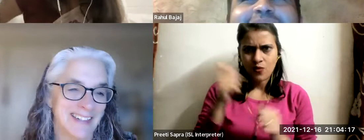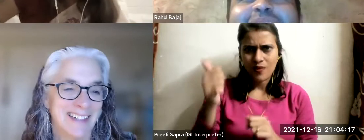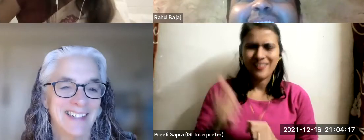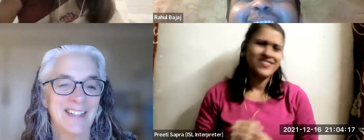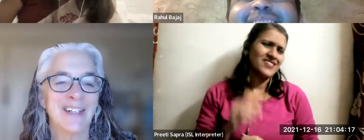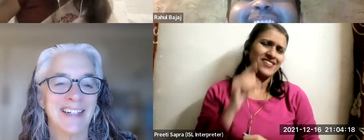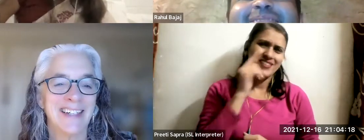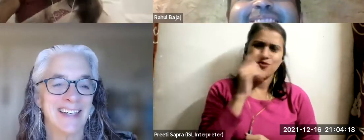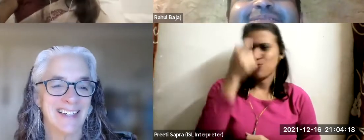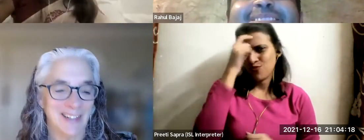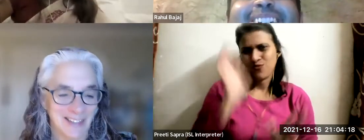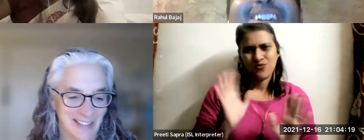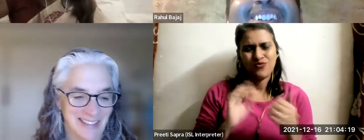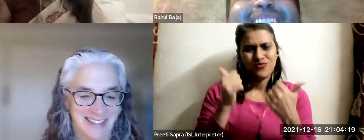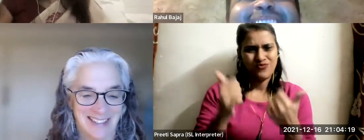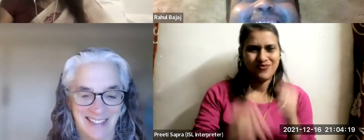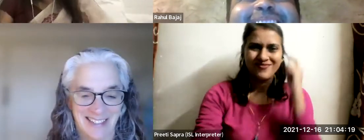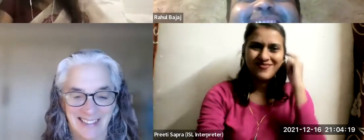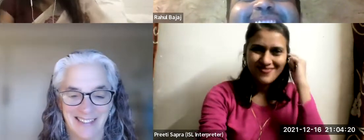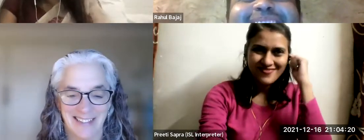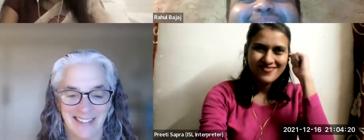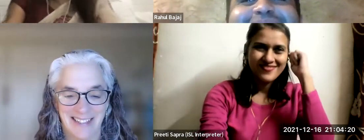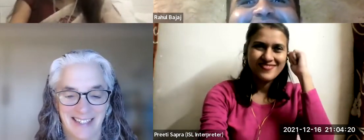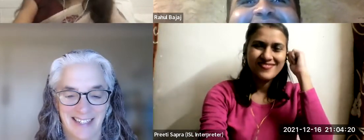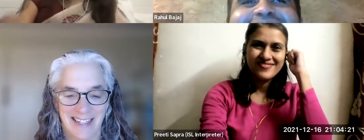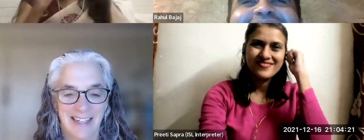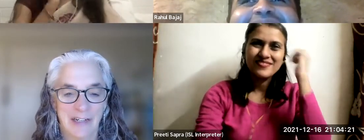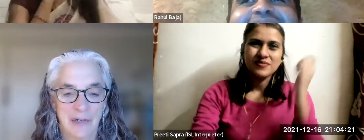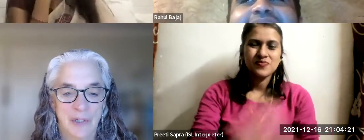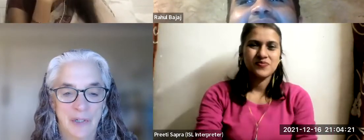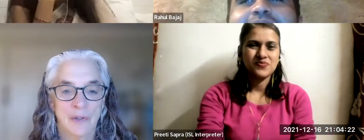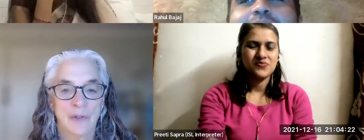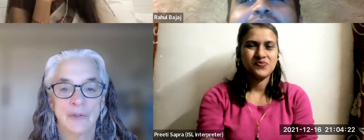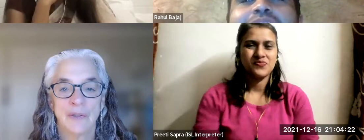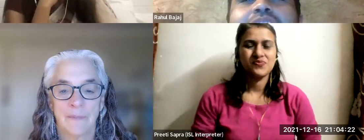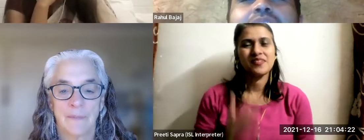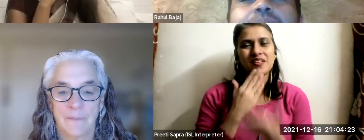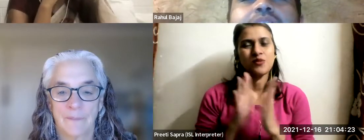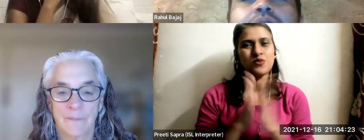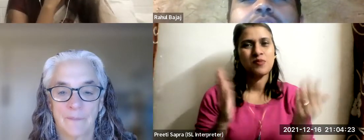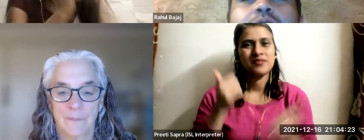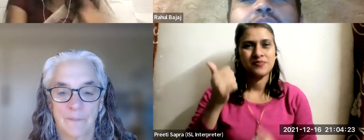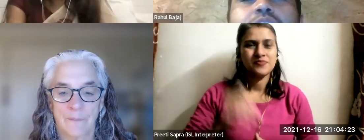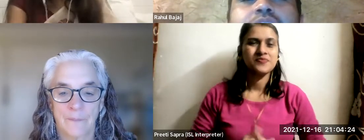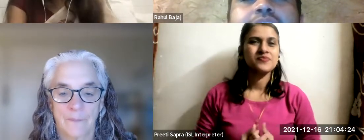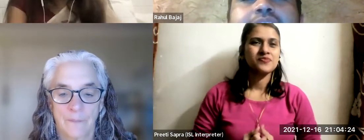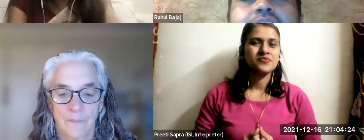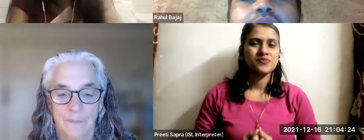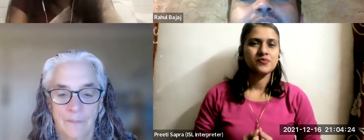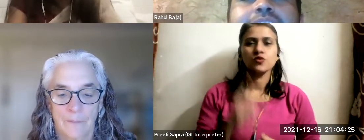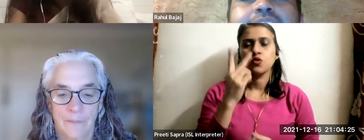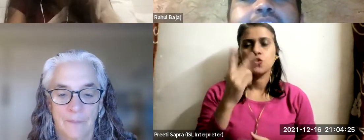so So you might as well go on it's for a all while good. now that It's you're all here. good. Great, great. Thank you so much. So two